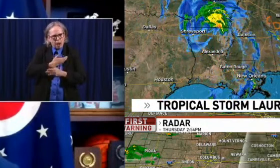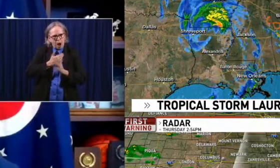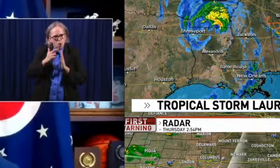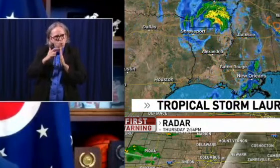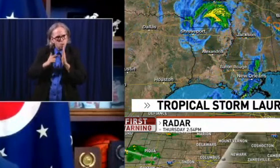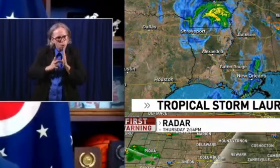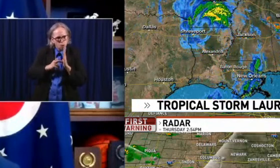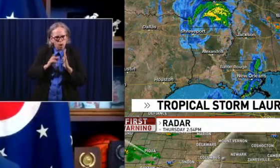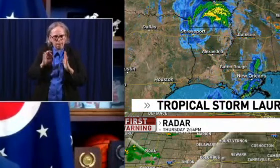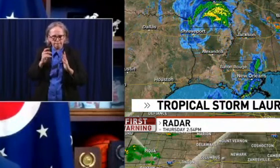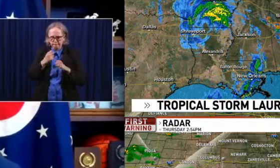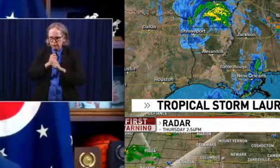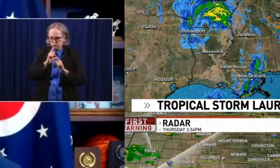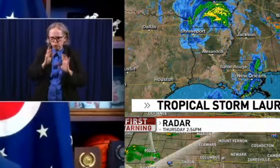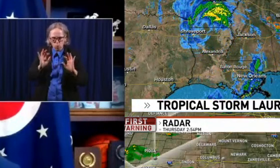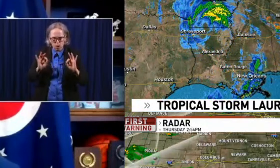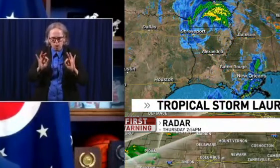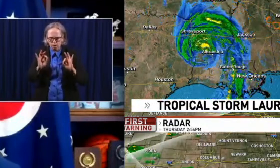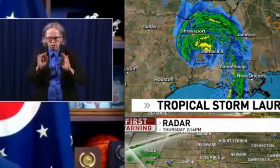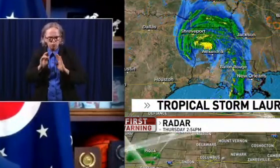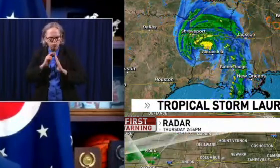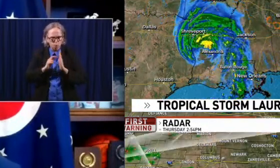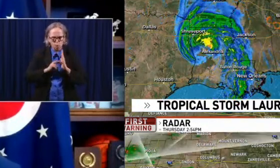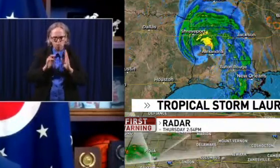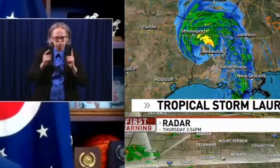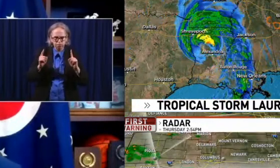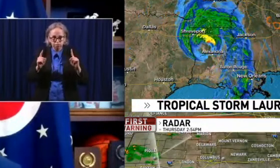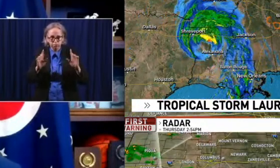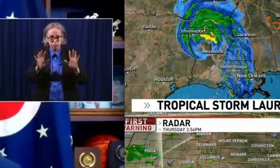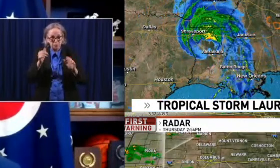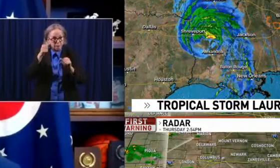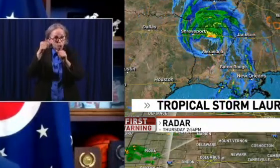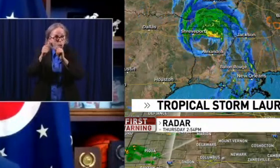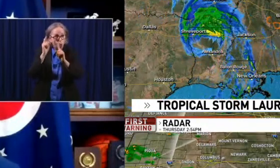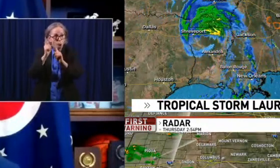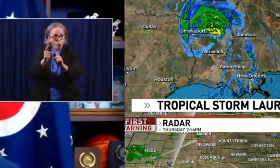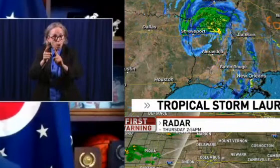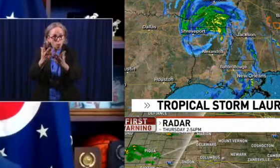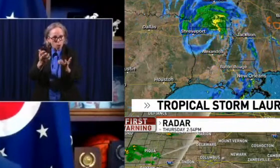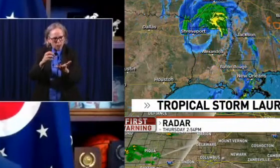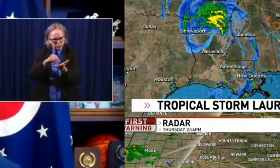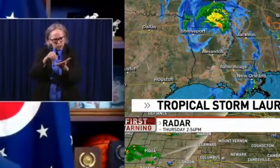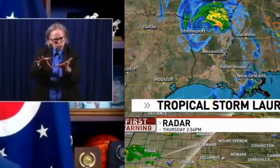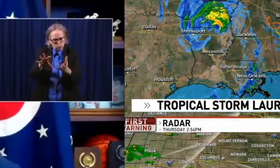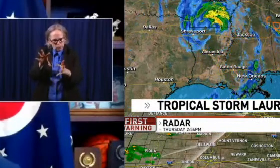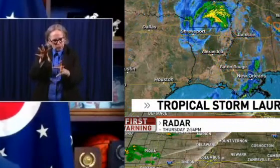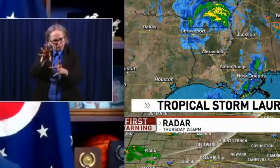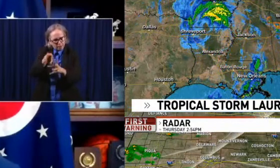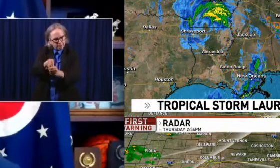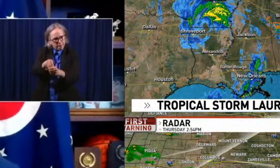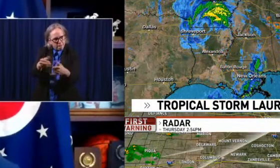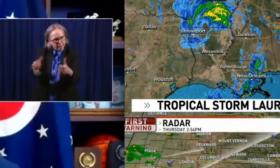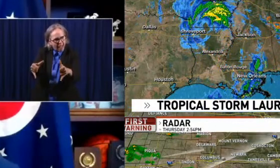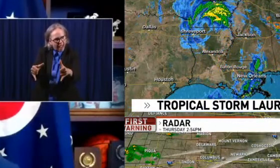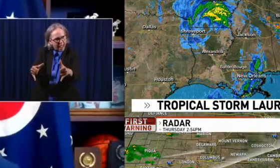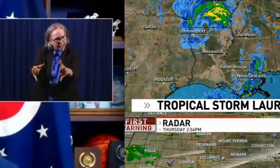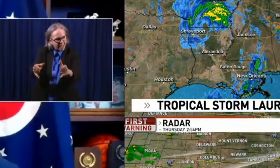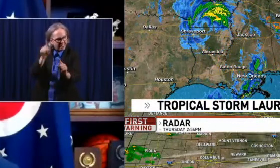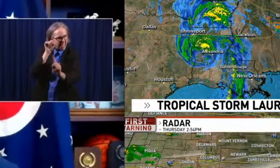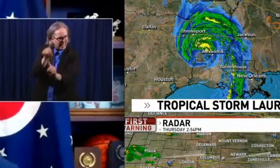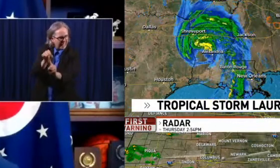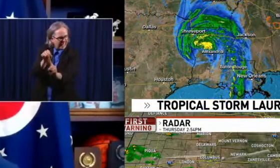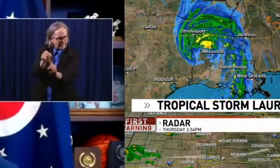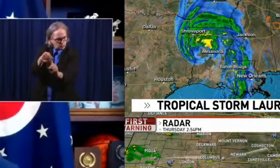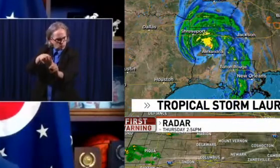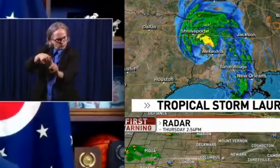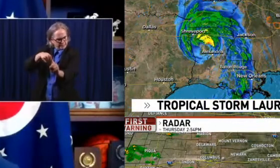about giving kids the chance to participate. And when they participate, they're going to transition to another thing I know you and I have had some questions